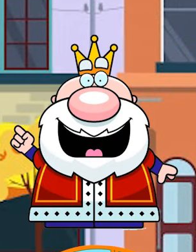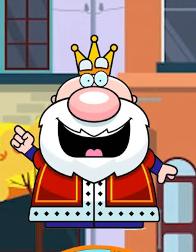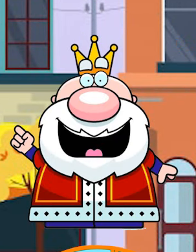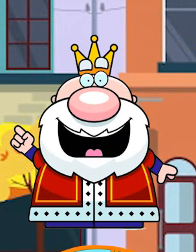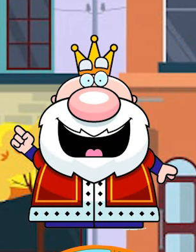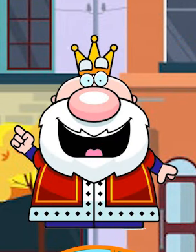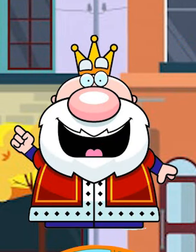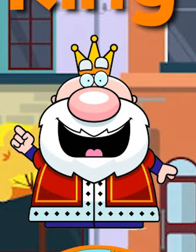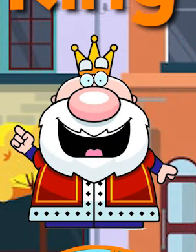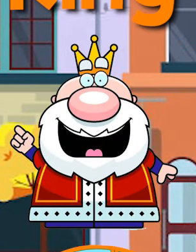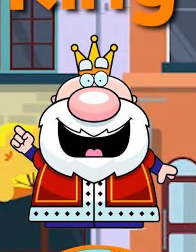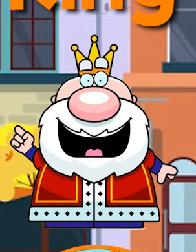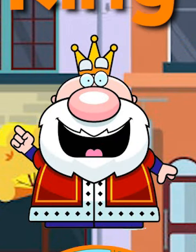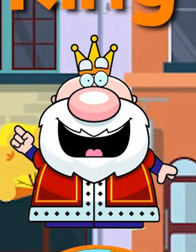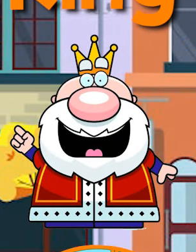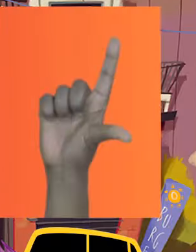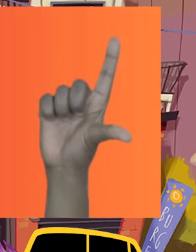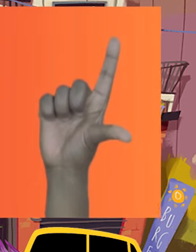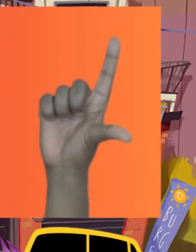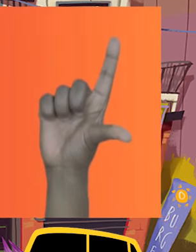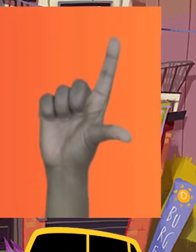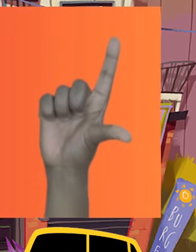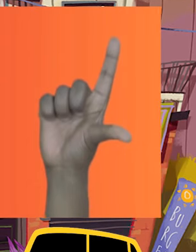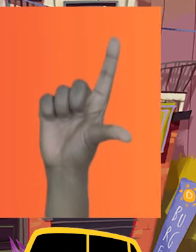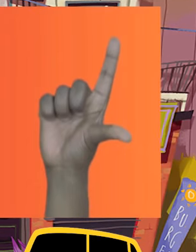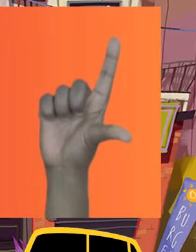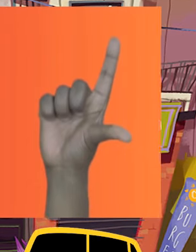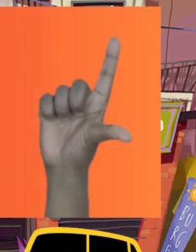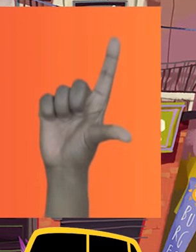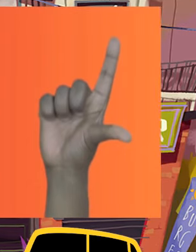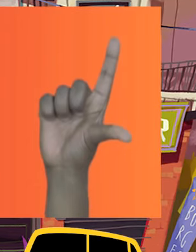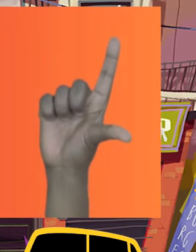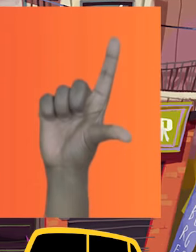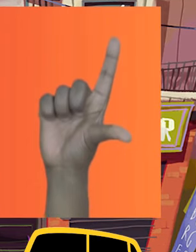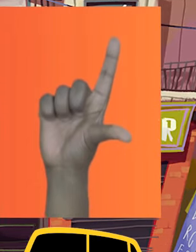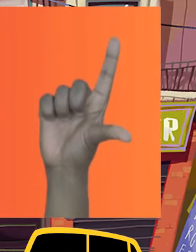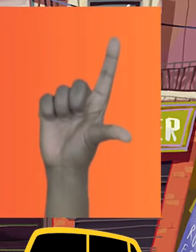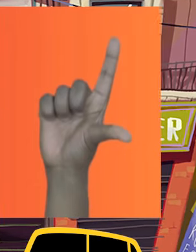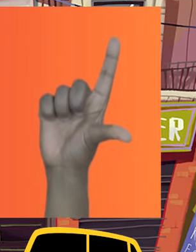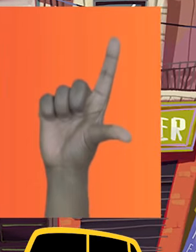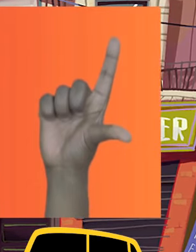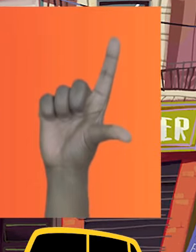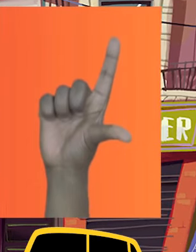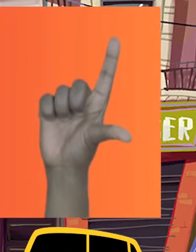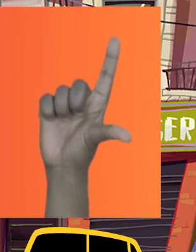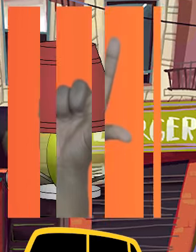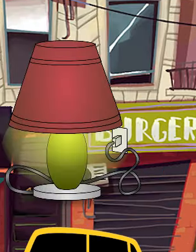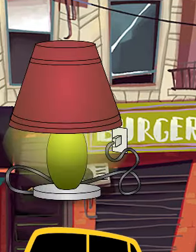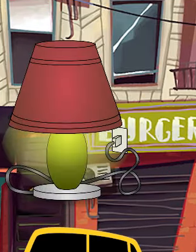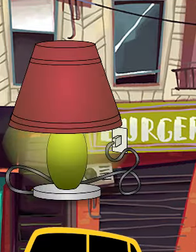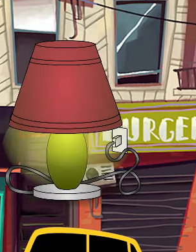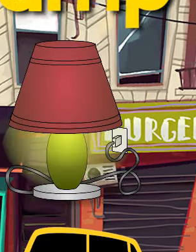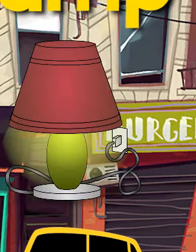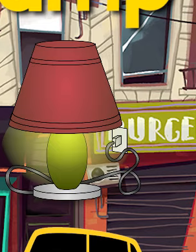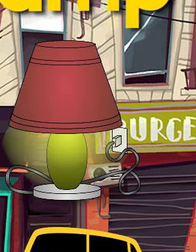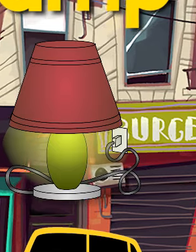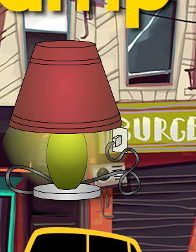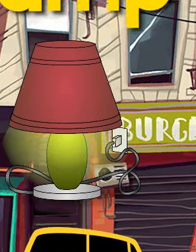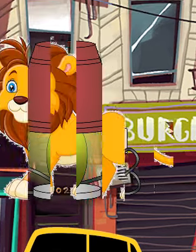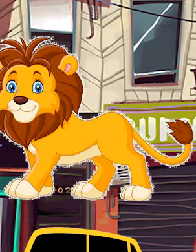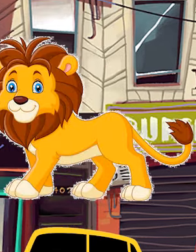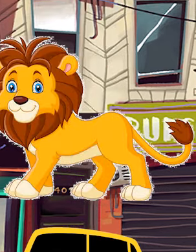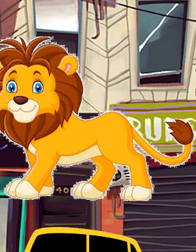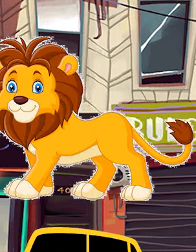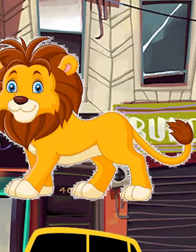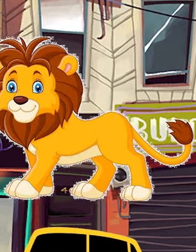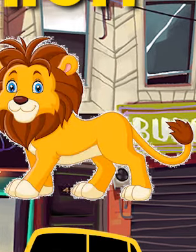it. King. Okay. This is the letter L. This is the letter L. Lamp. Do